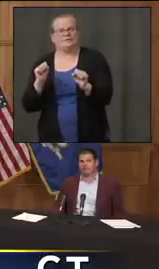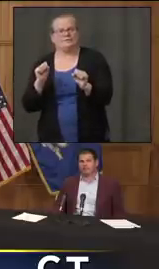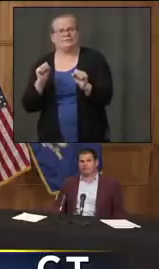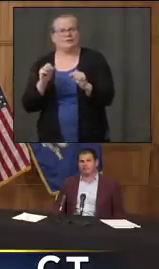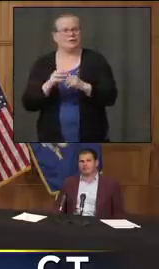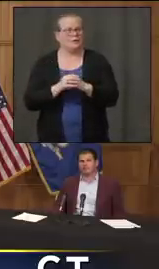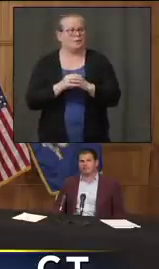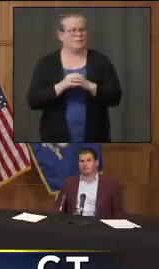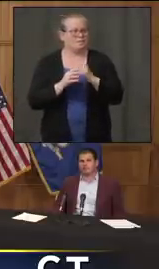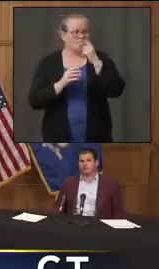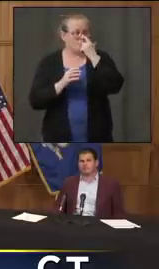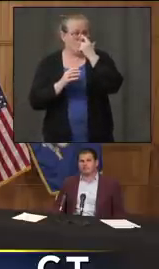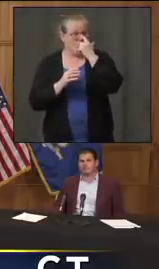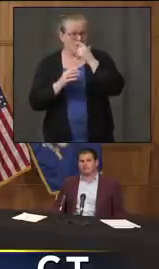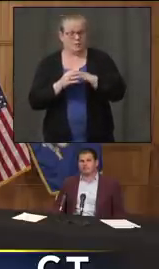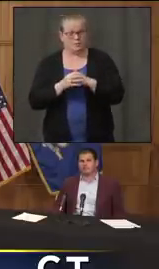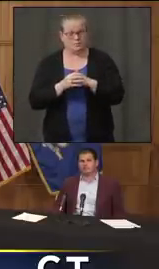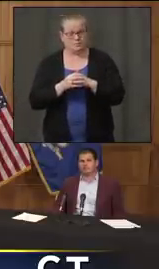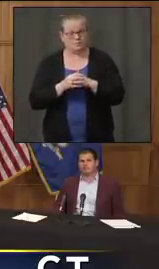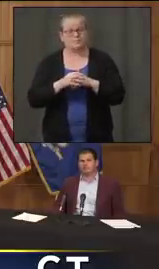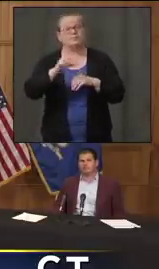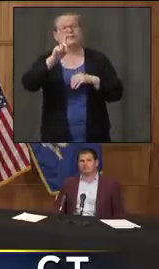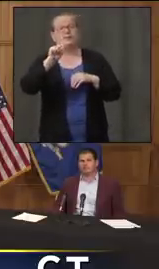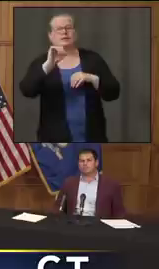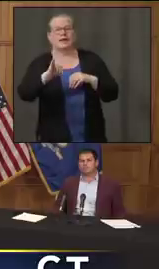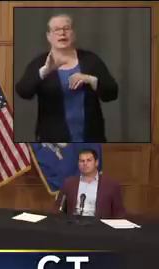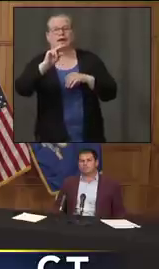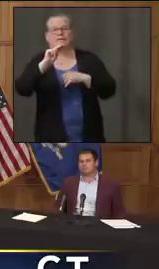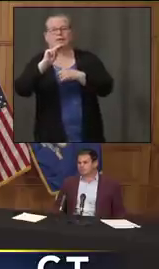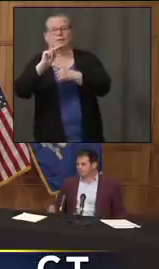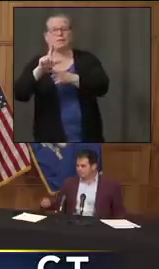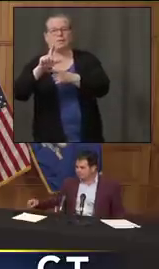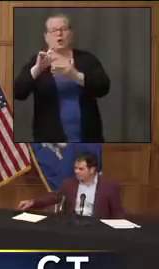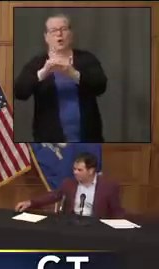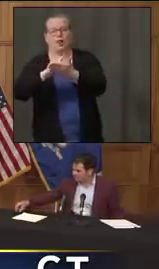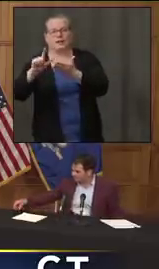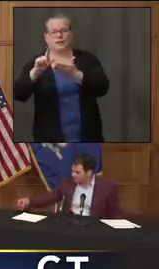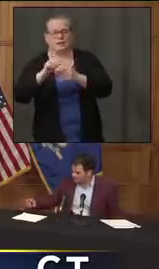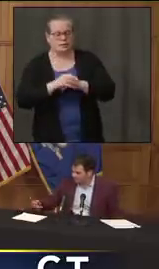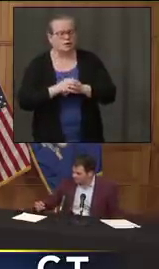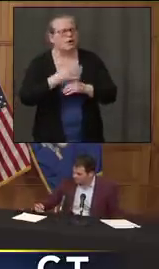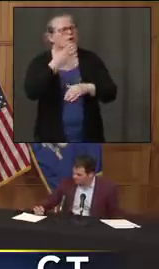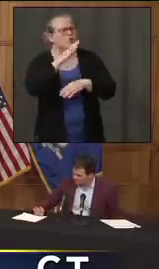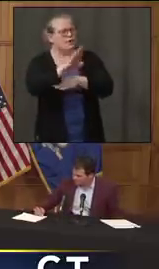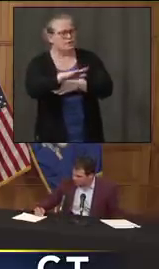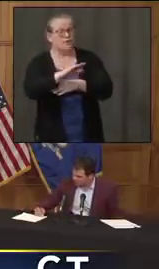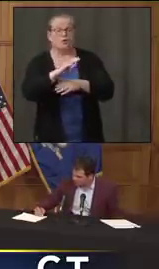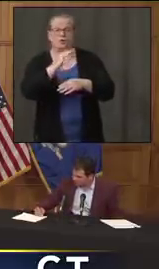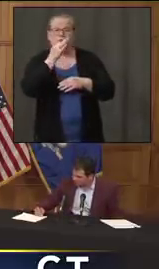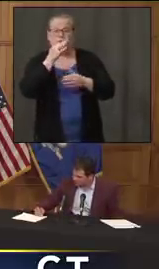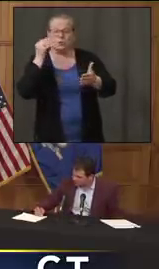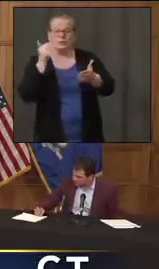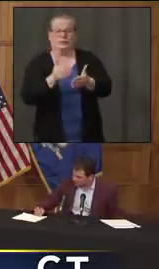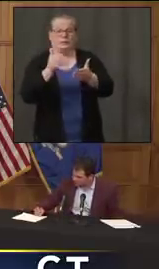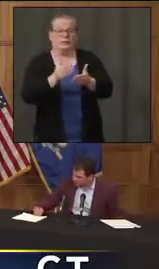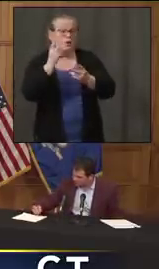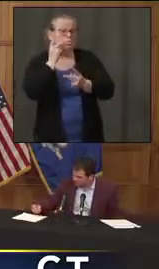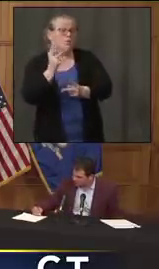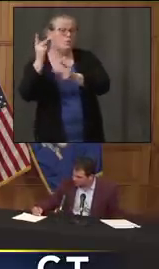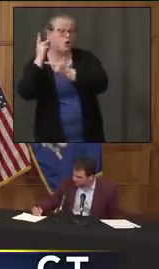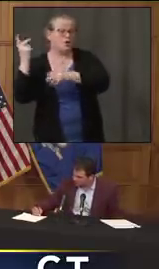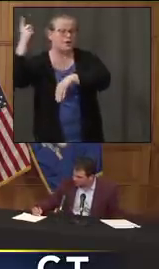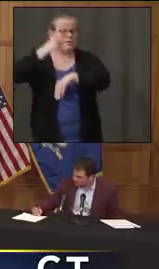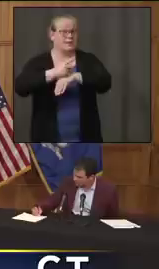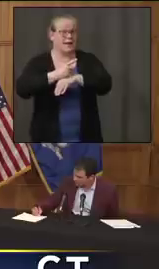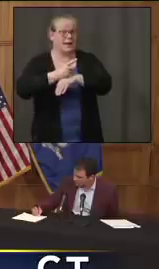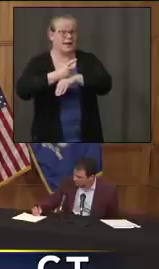Good afternoon. It's Karen Florin from The Day. As Memorial Day approaches, our local beaches are becoming